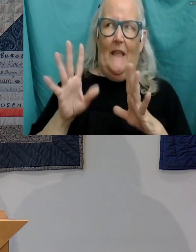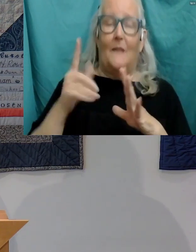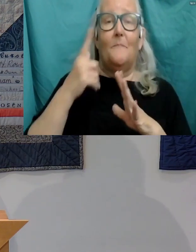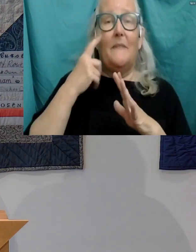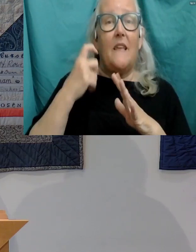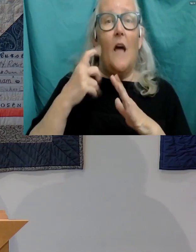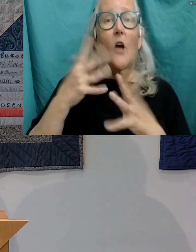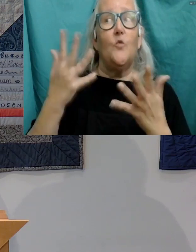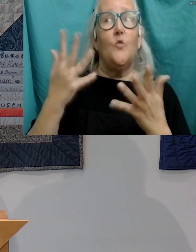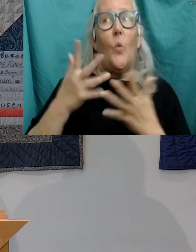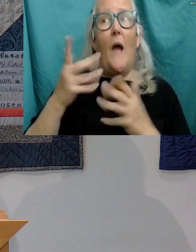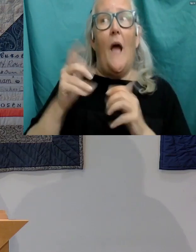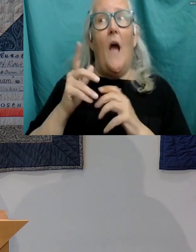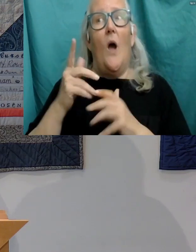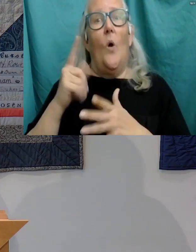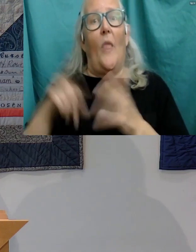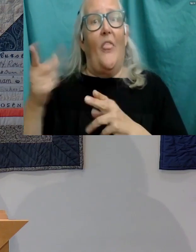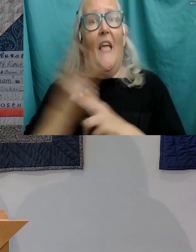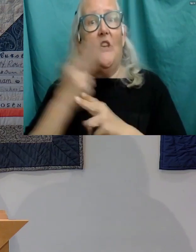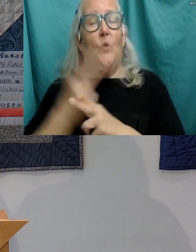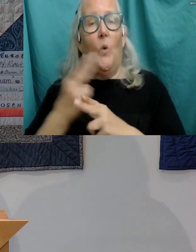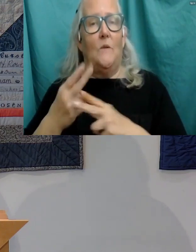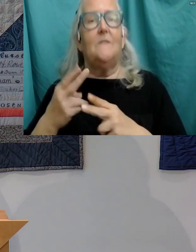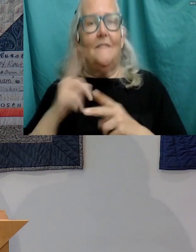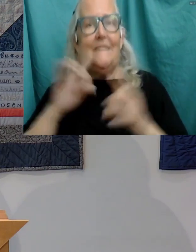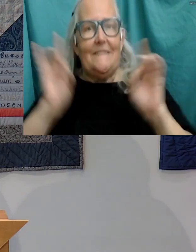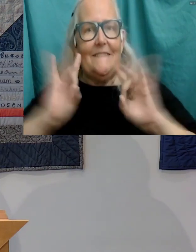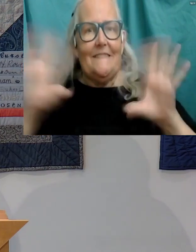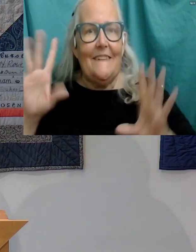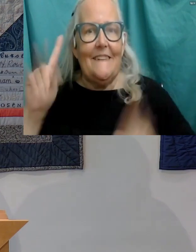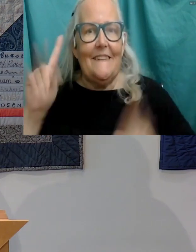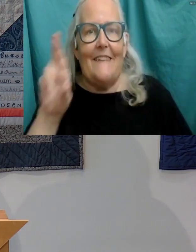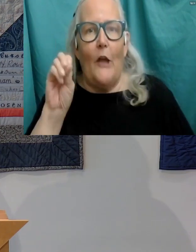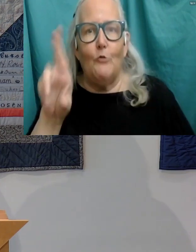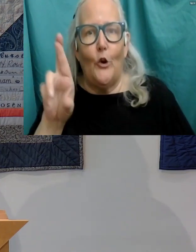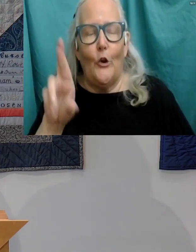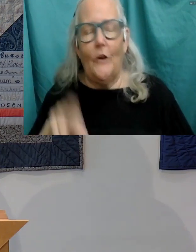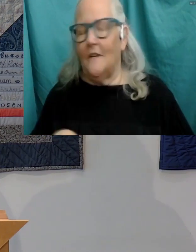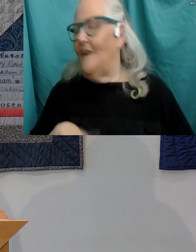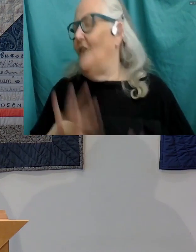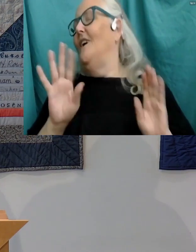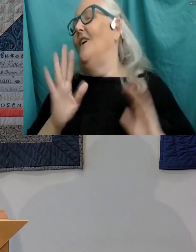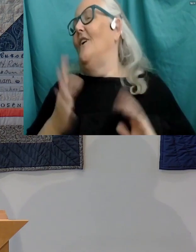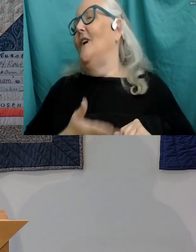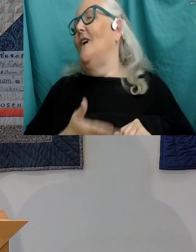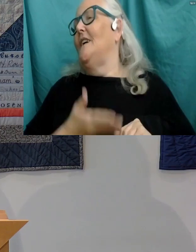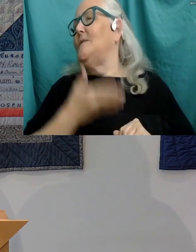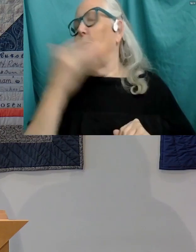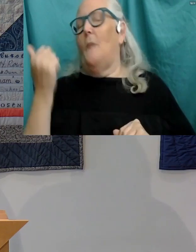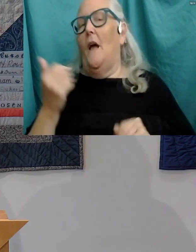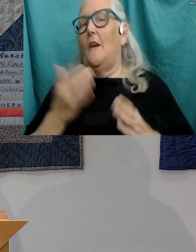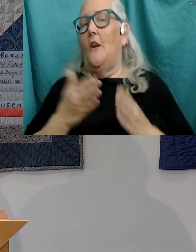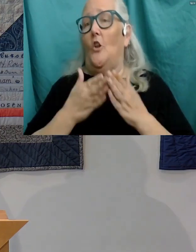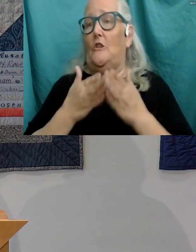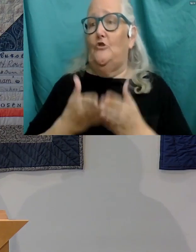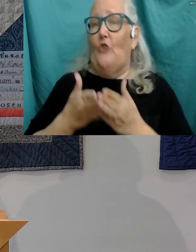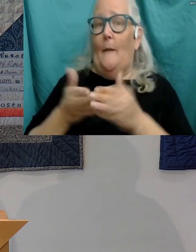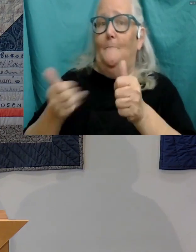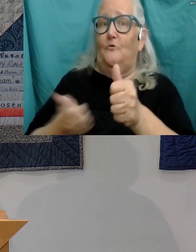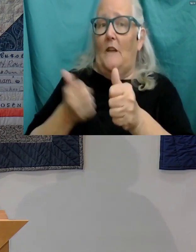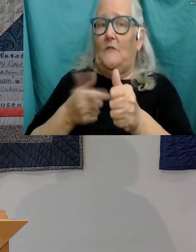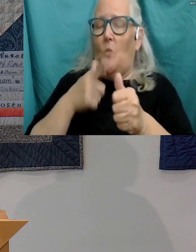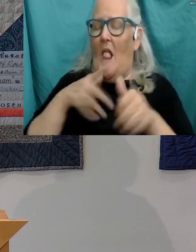was terror. It's so much better to have the ship you're chasing give up in fear so you don't have to